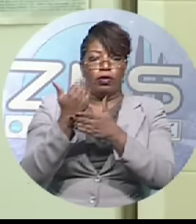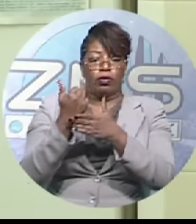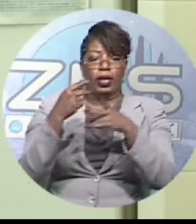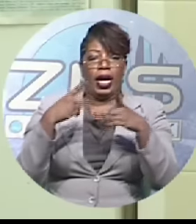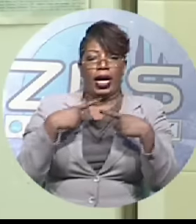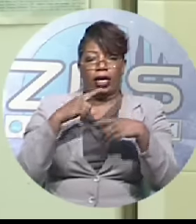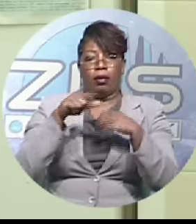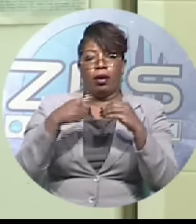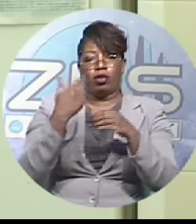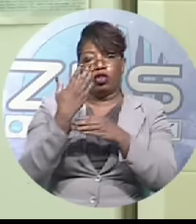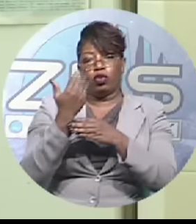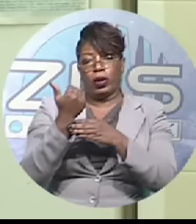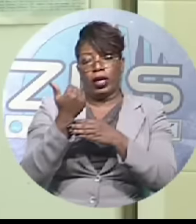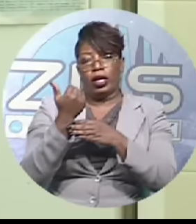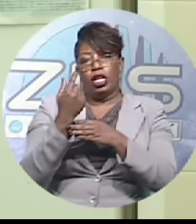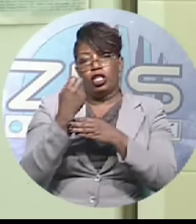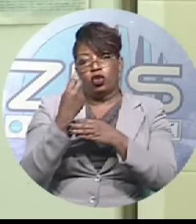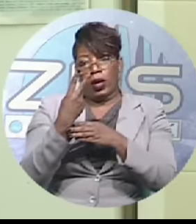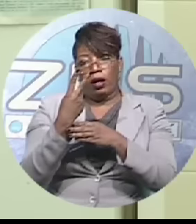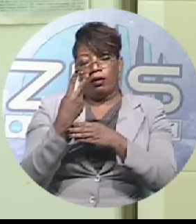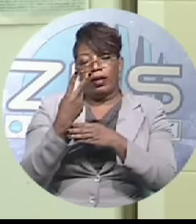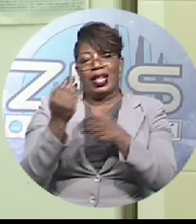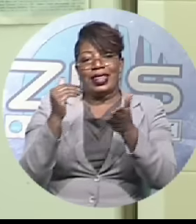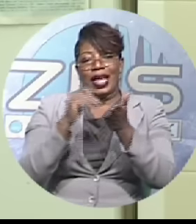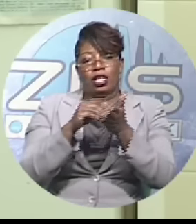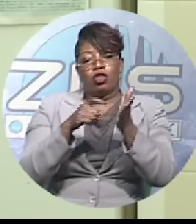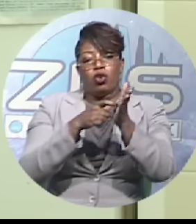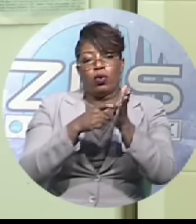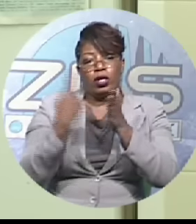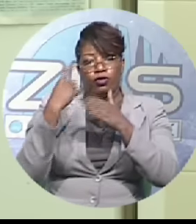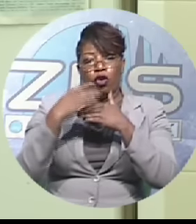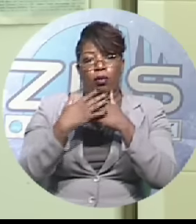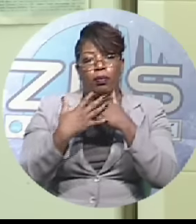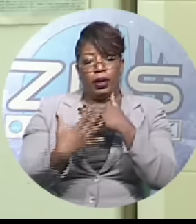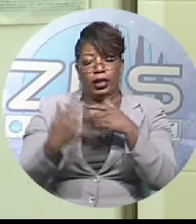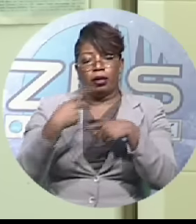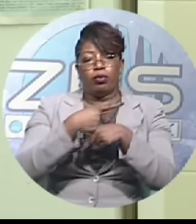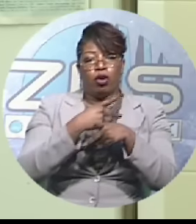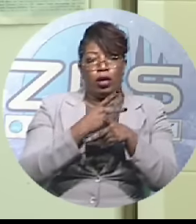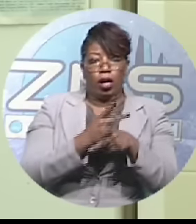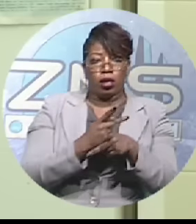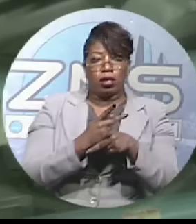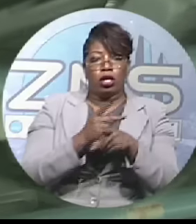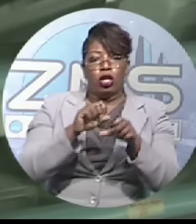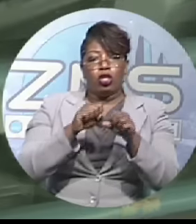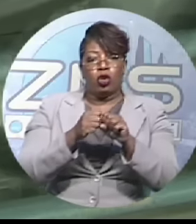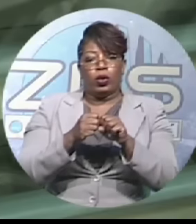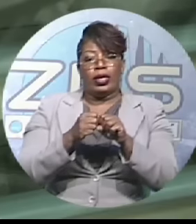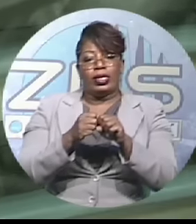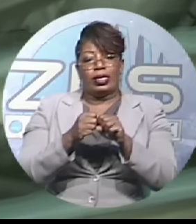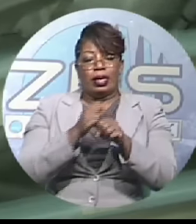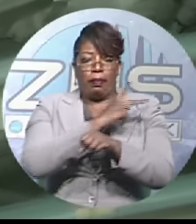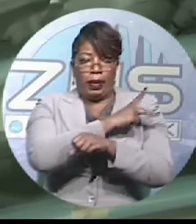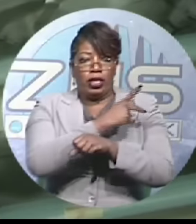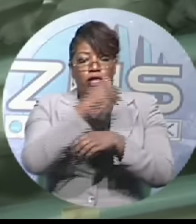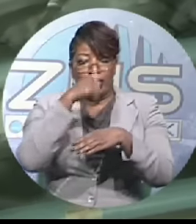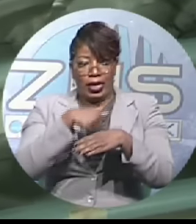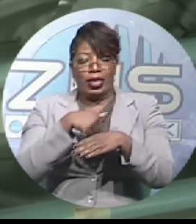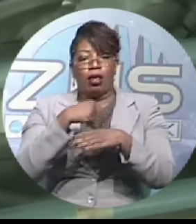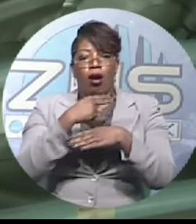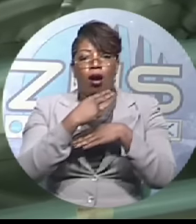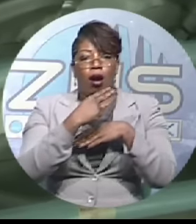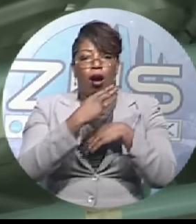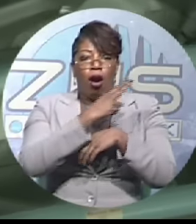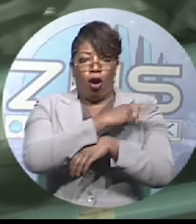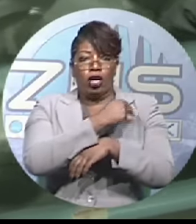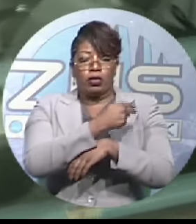about 12,500 requests for blood products. So these are patients that are in the hospital.